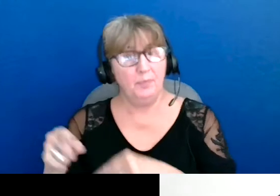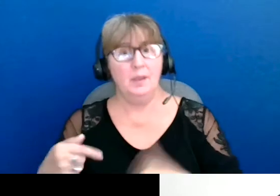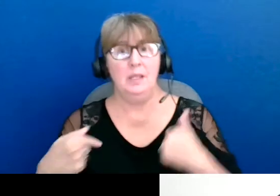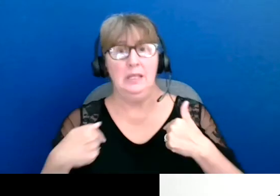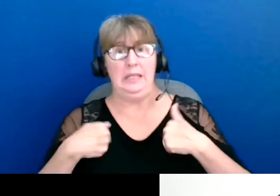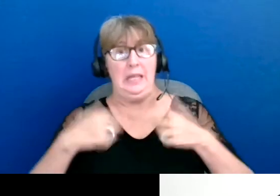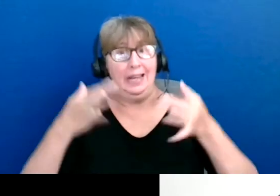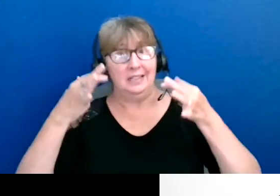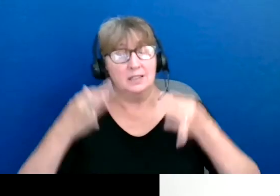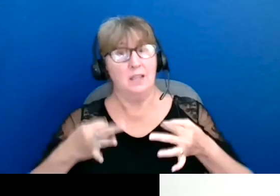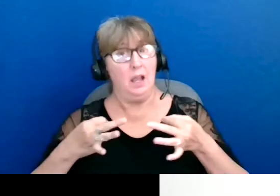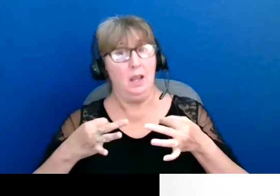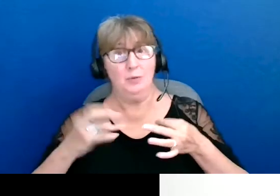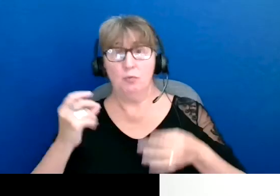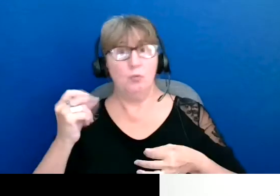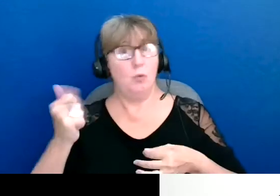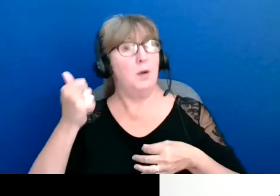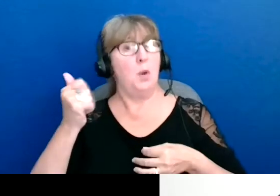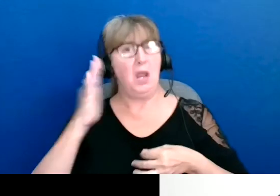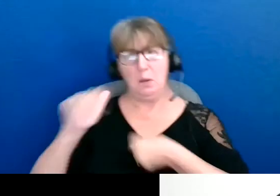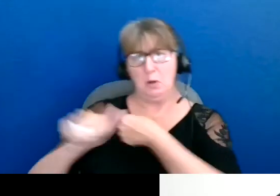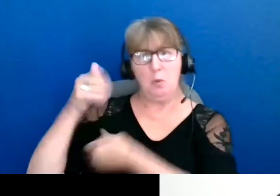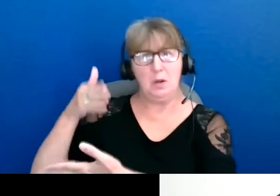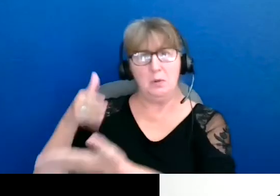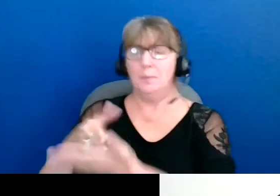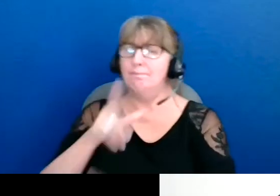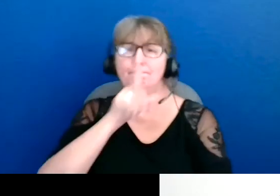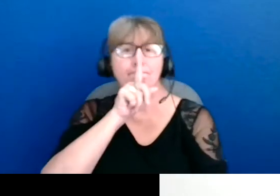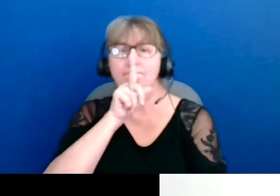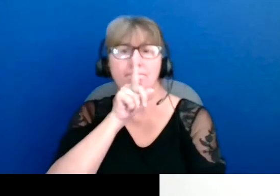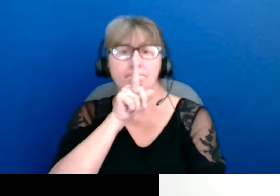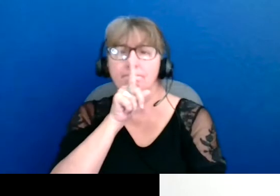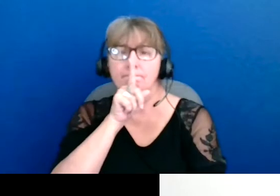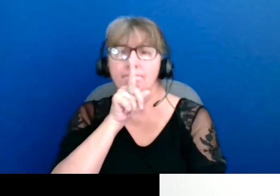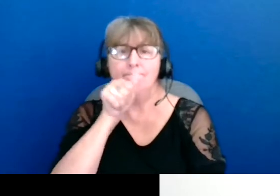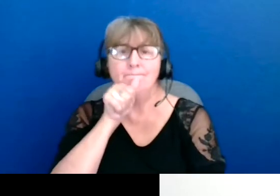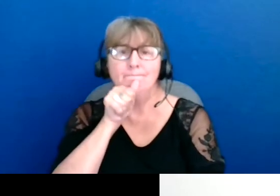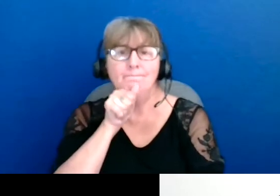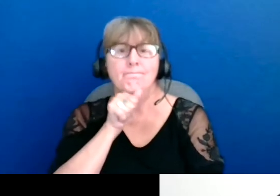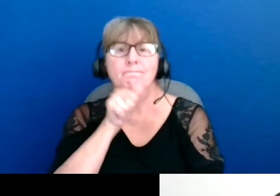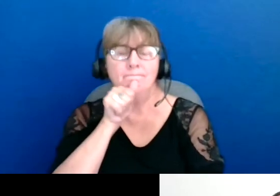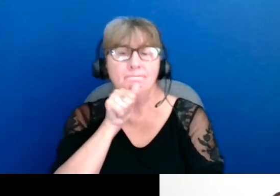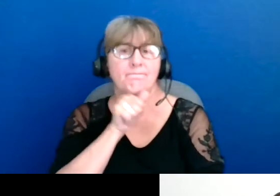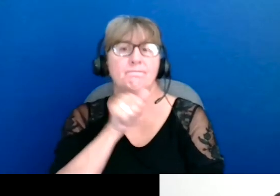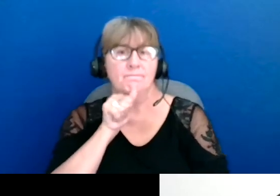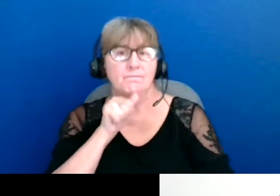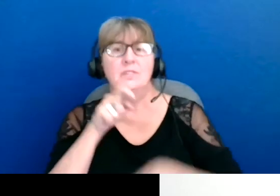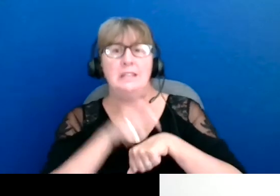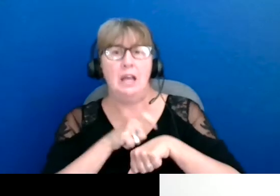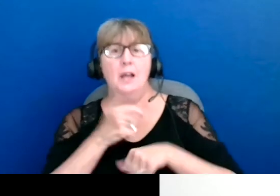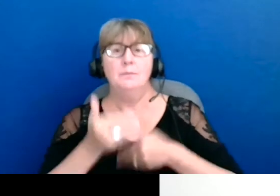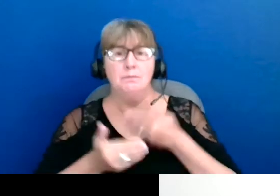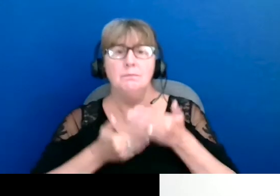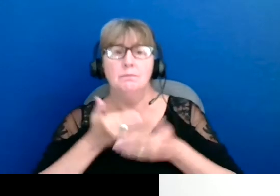very beginning, I'm gonna threaten to sue the school. It took time to work on that.